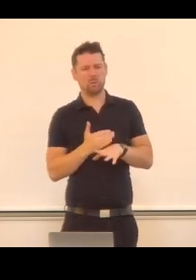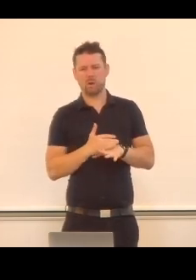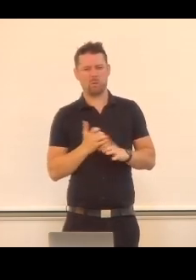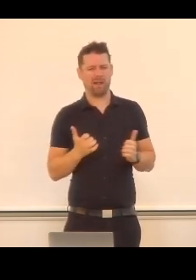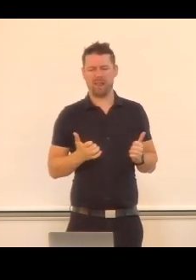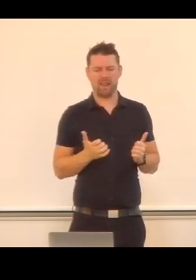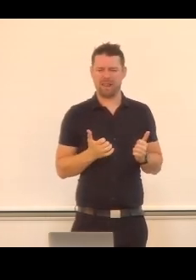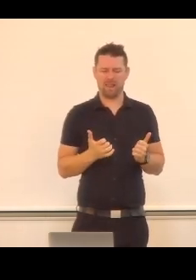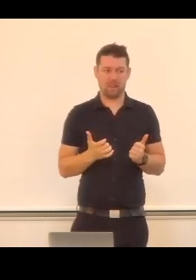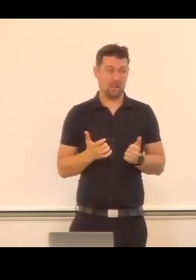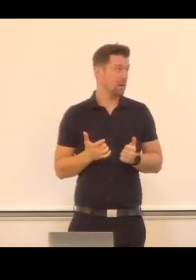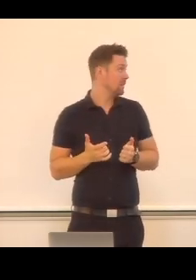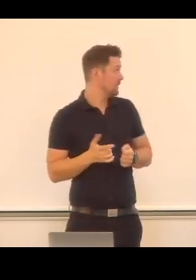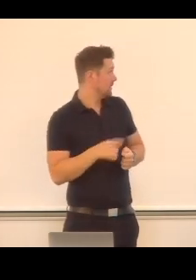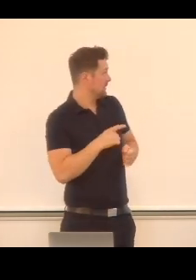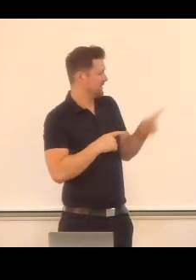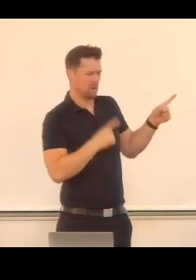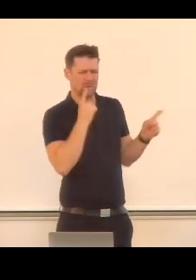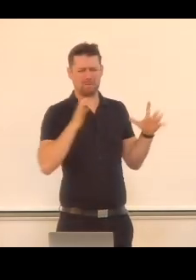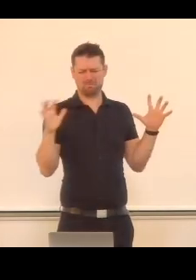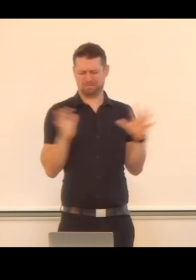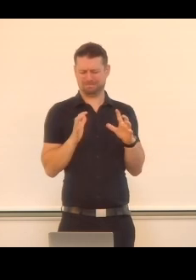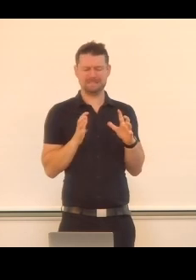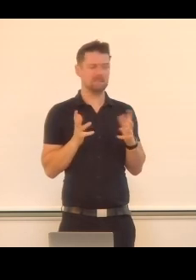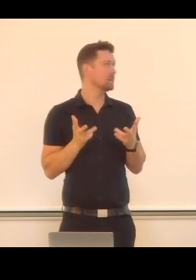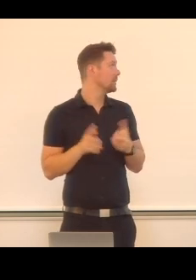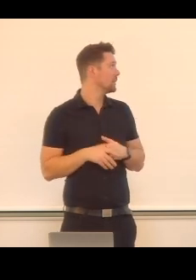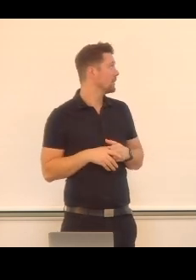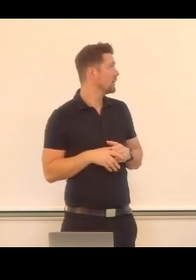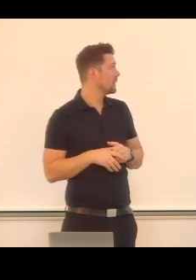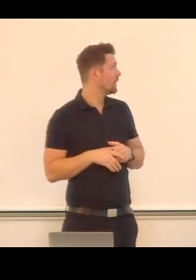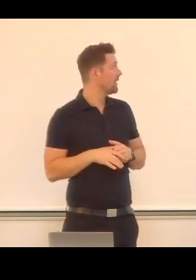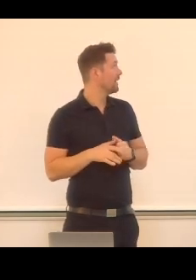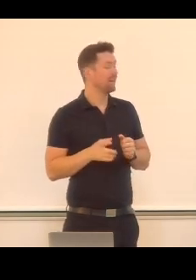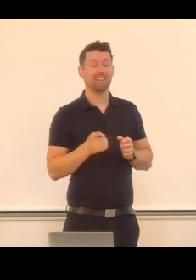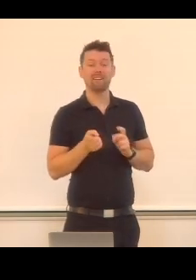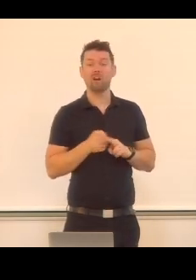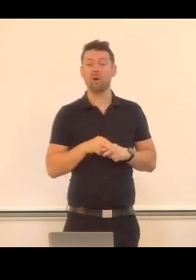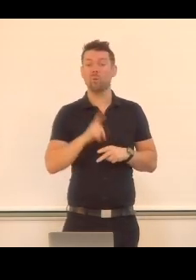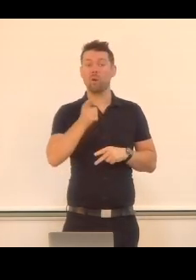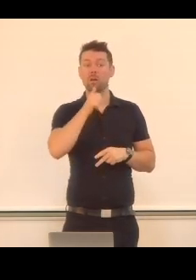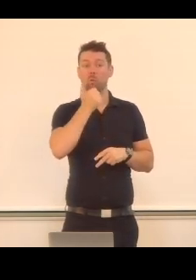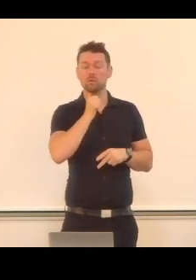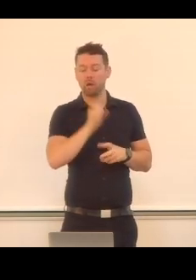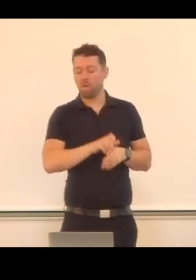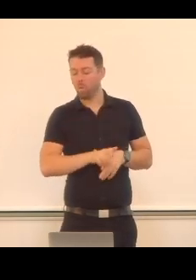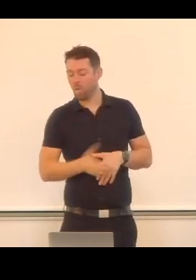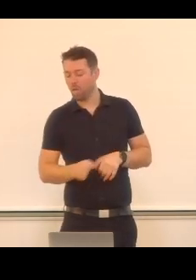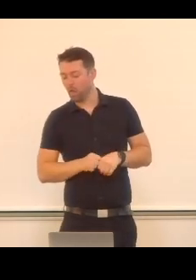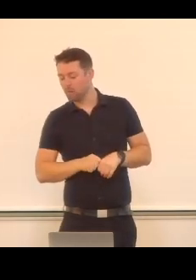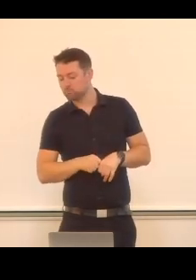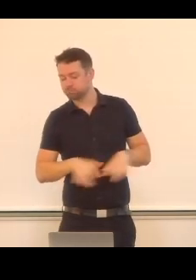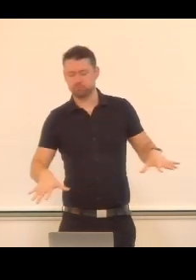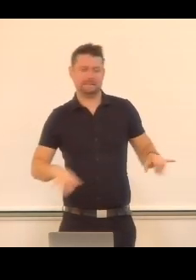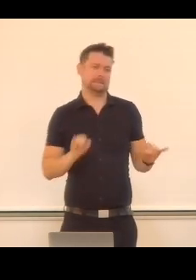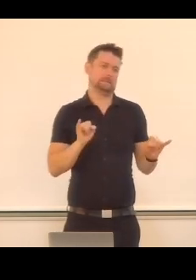use, because you can see it's very crowded on there, and then just one of those water bottles falling over all over our laptops would have been